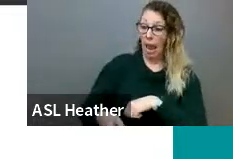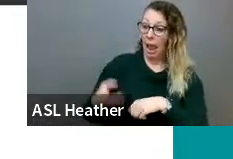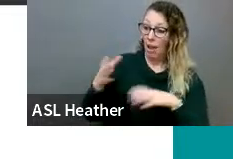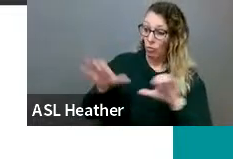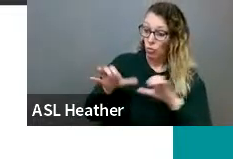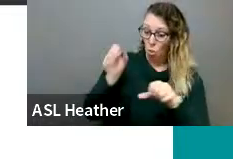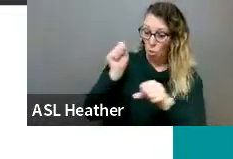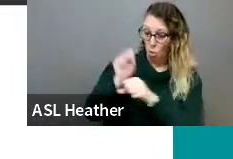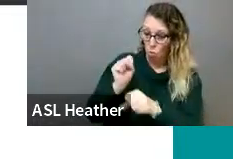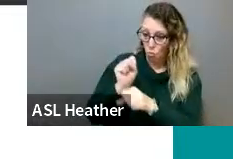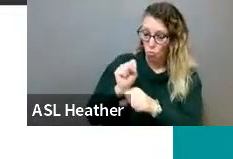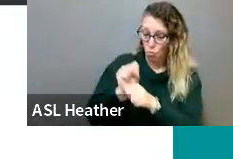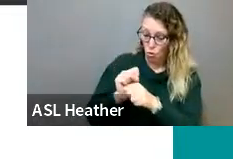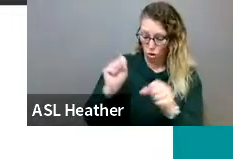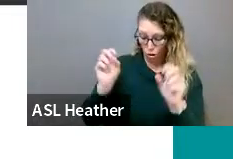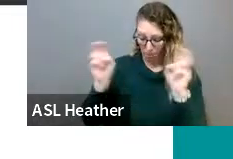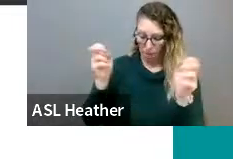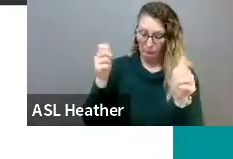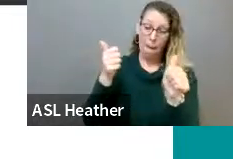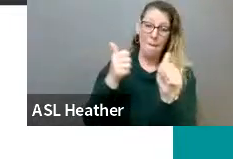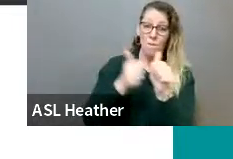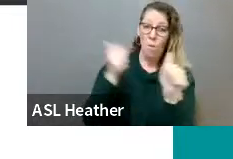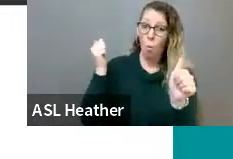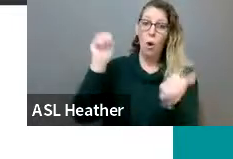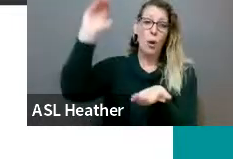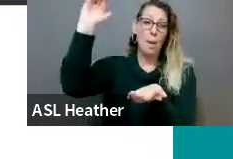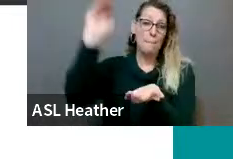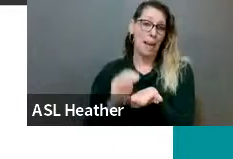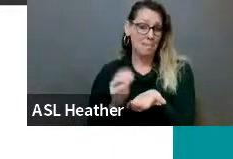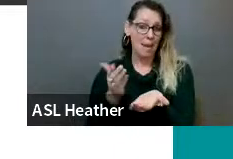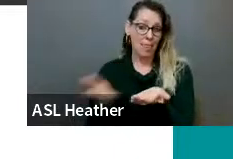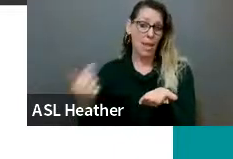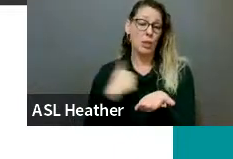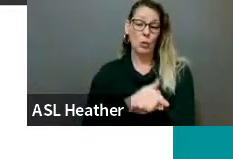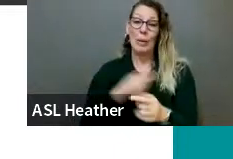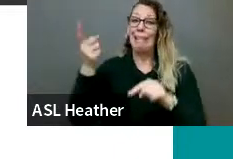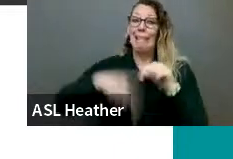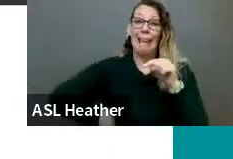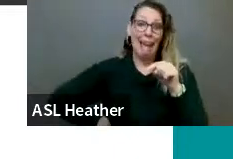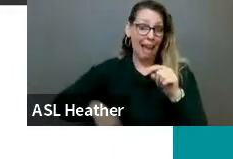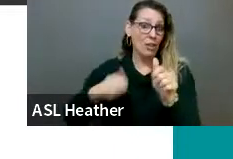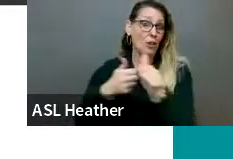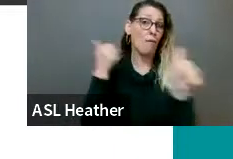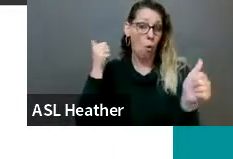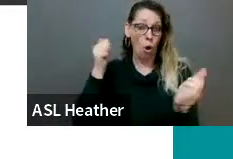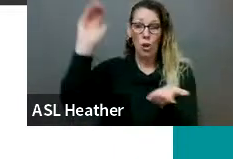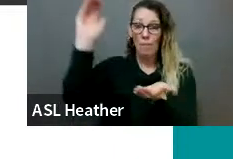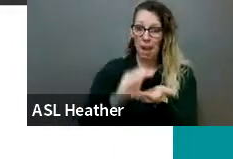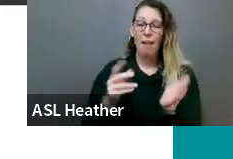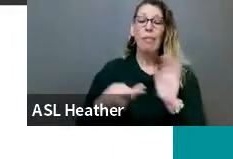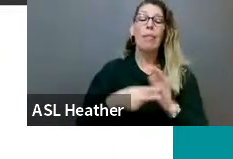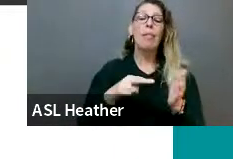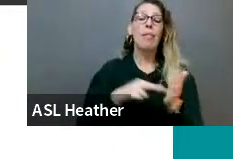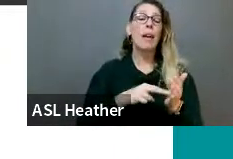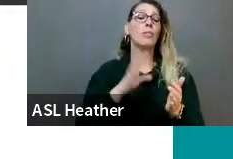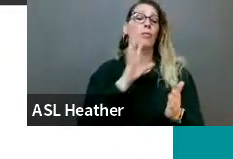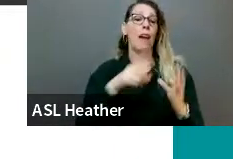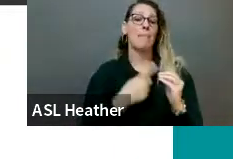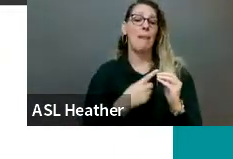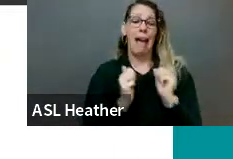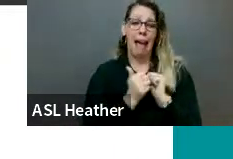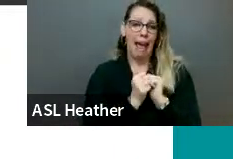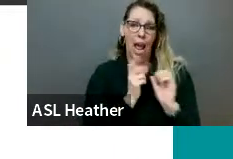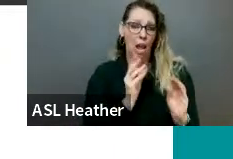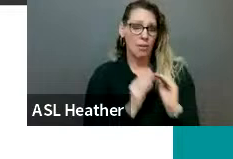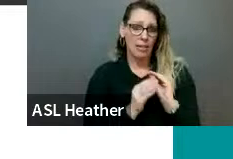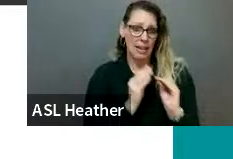to avoid or minimize those things that we cannot avoid or minimize, we'll talk about how do we mitigate. And